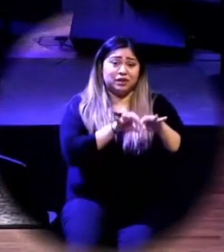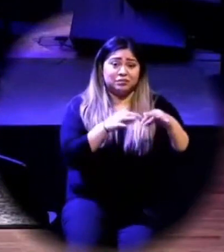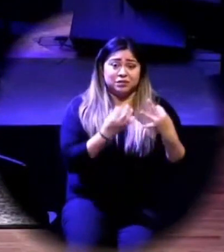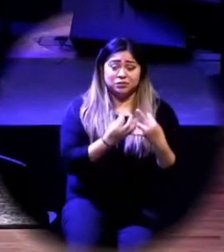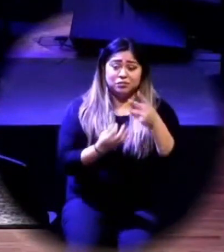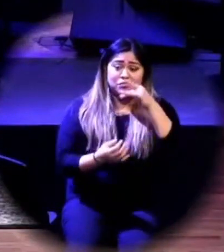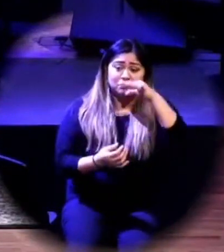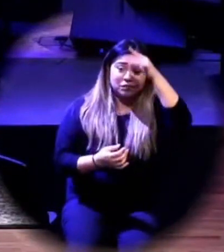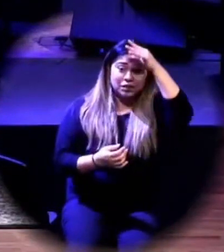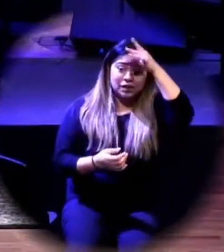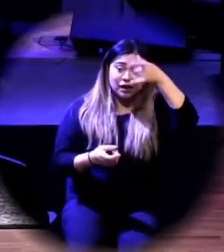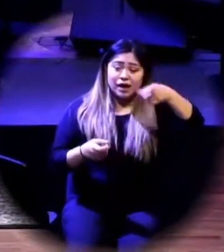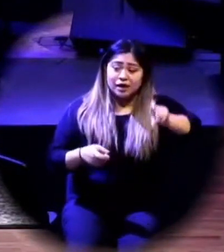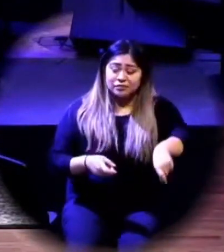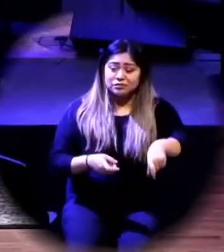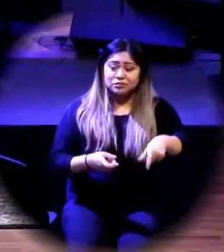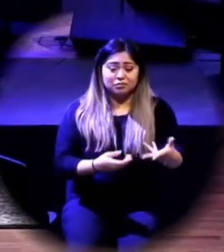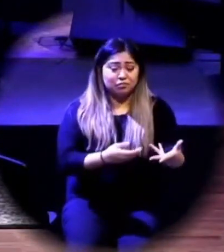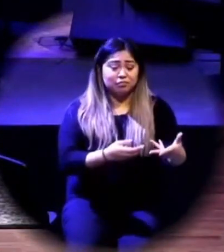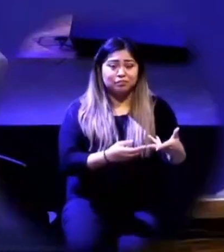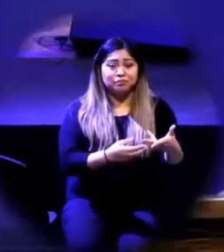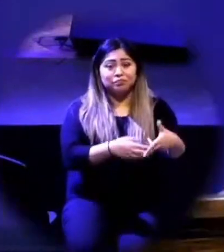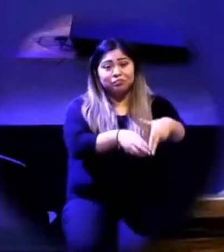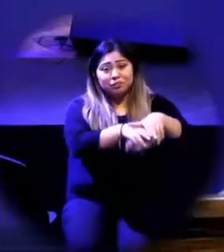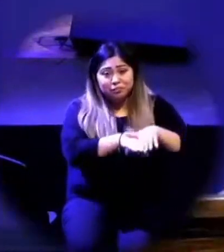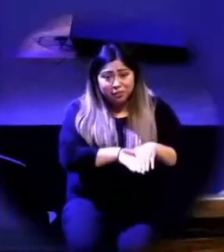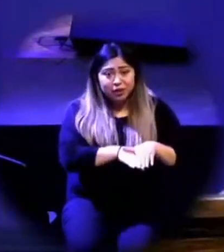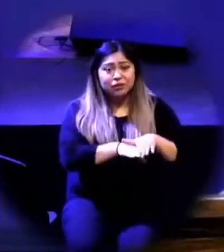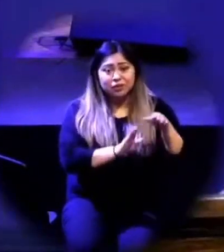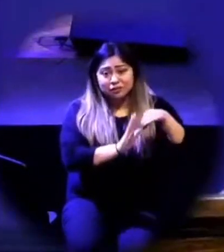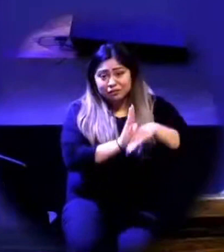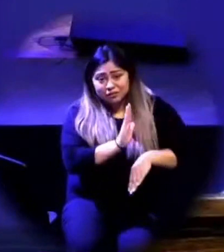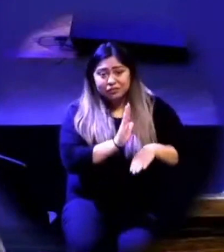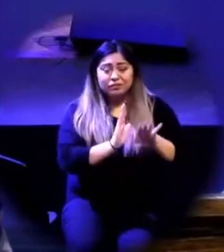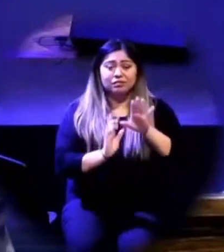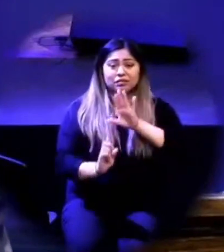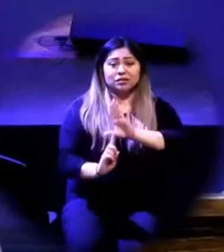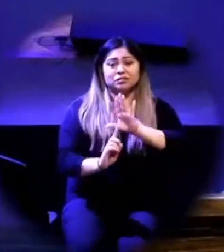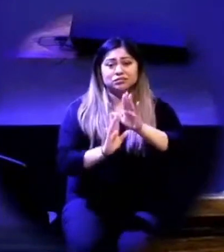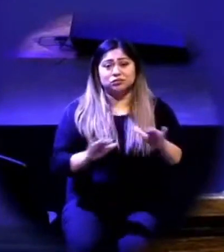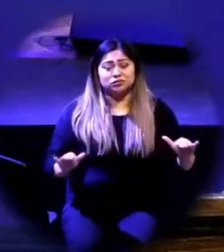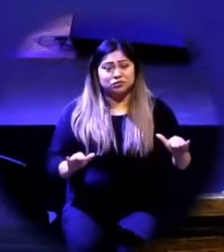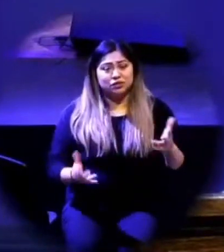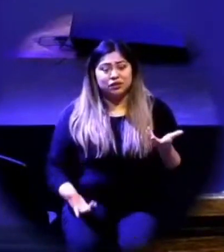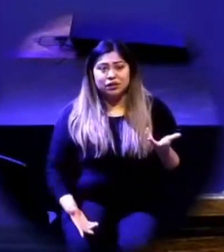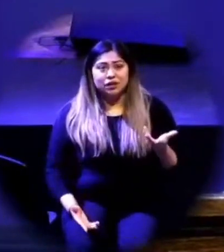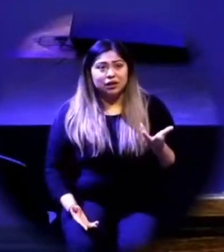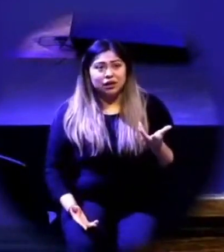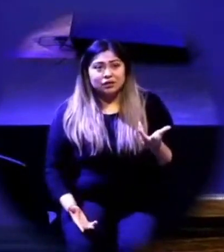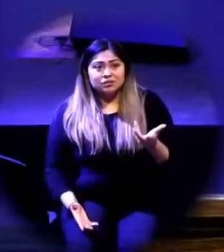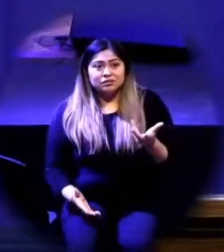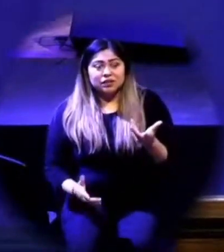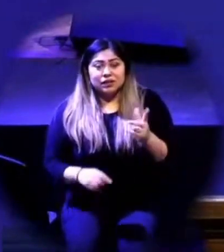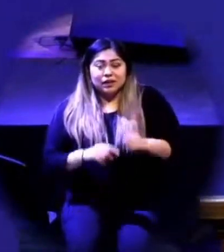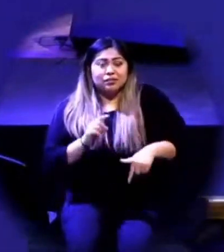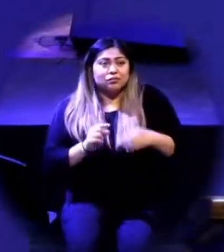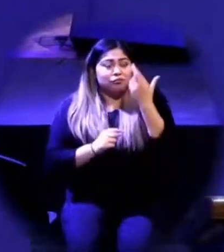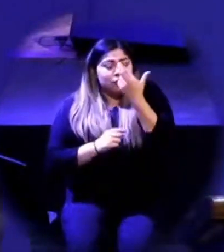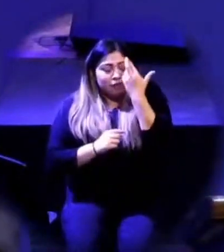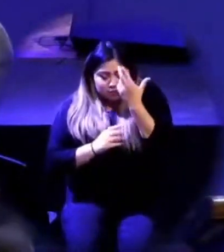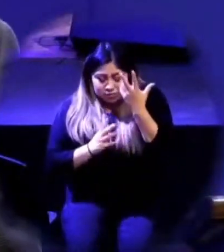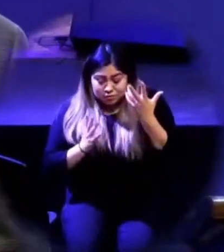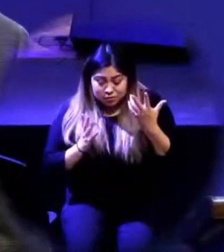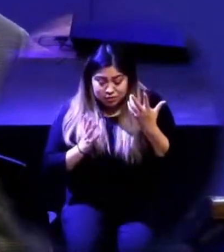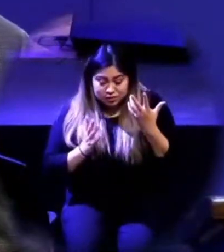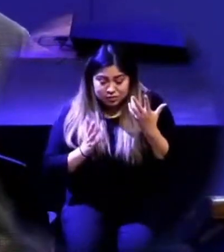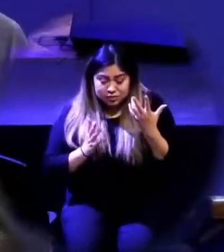something inside of us just, there's no rationalizing it. It is just a gut reaction that we find ourselves in those